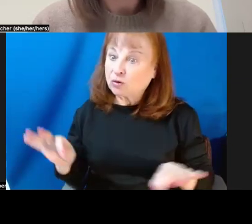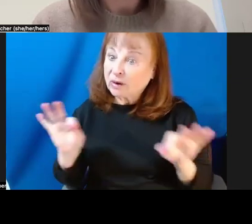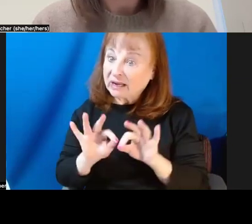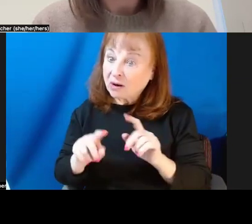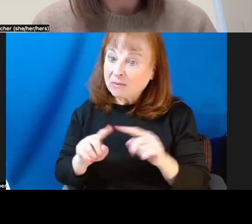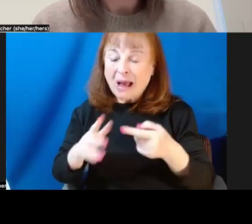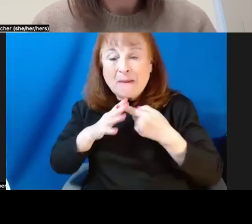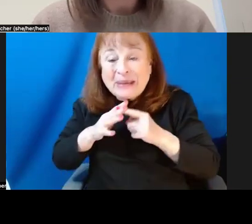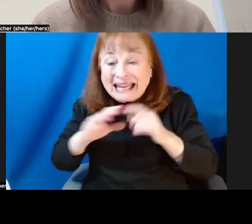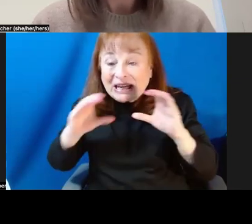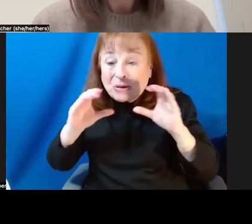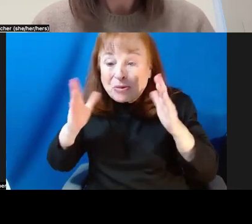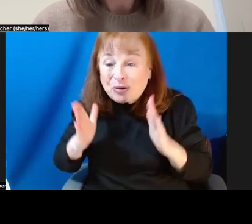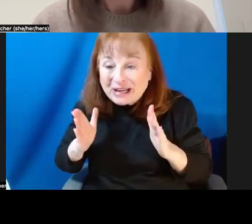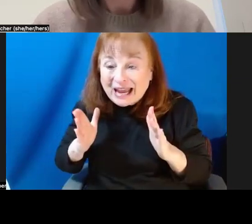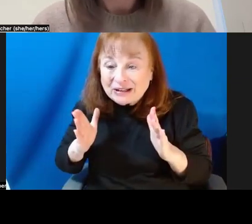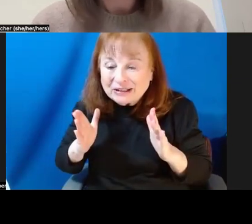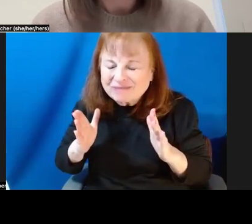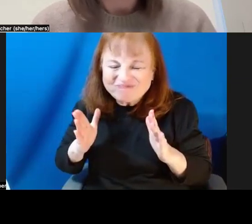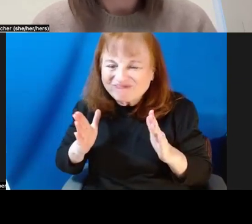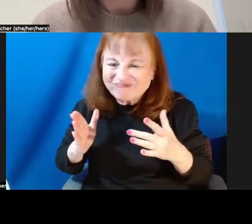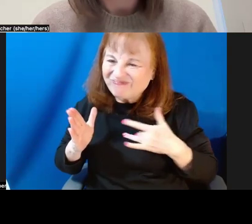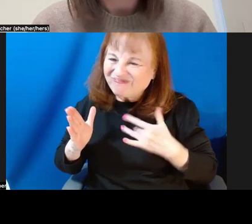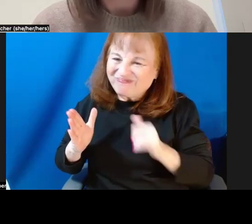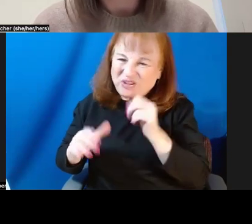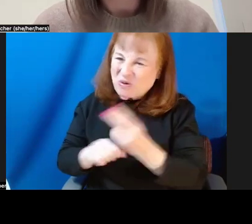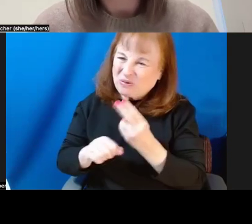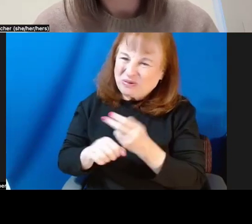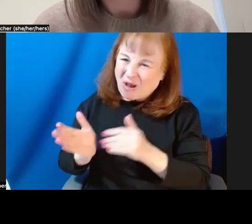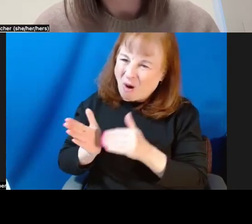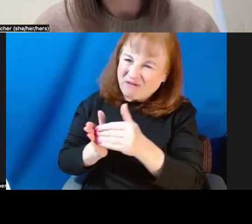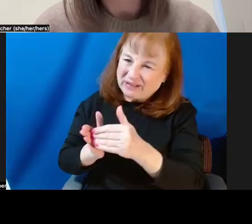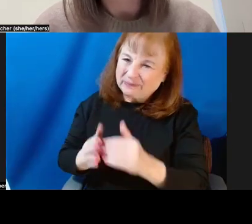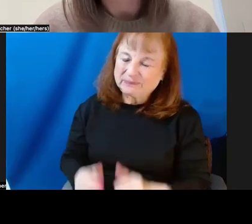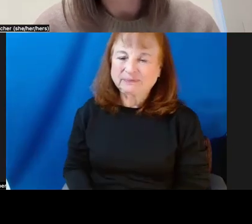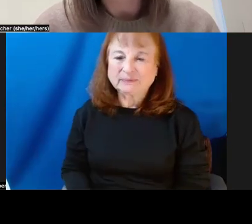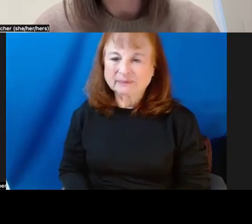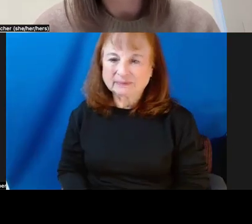beginning communicators don't typically use them very often.